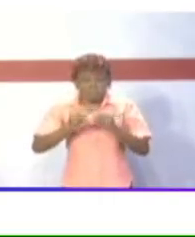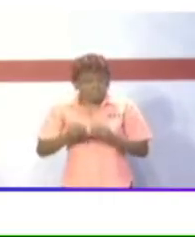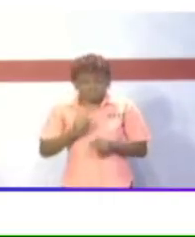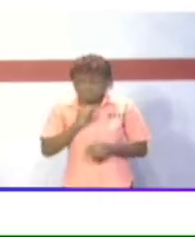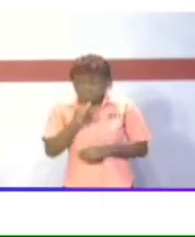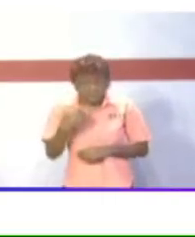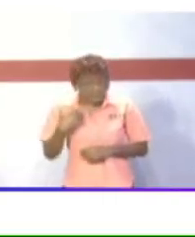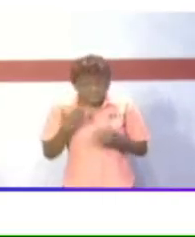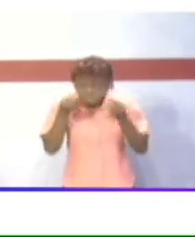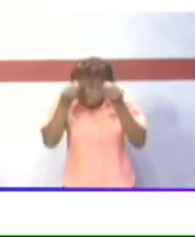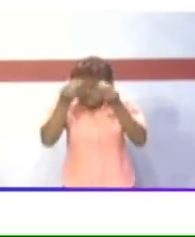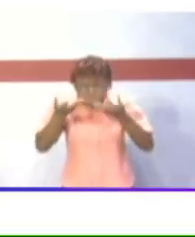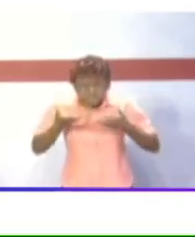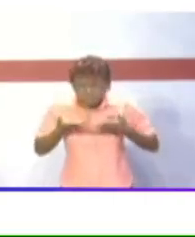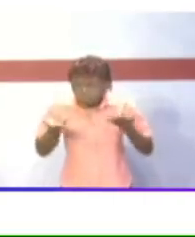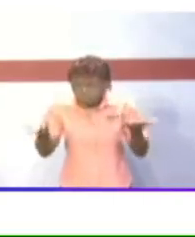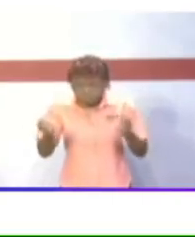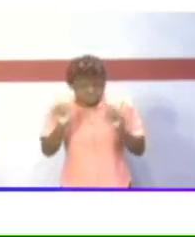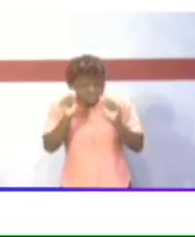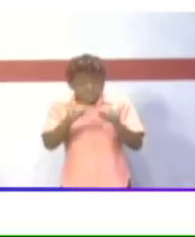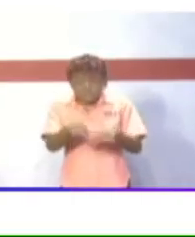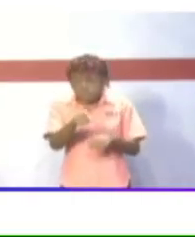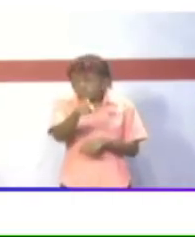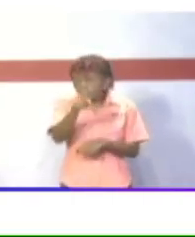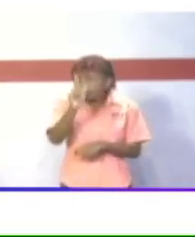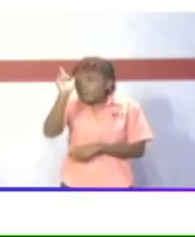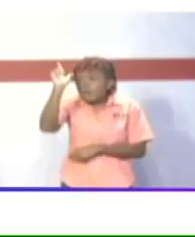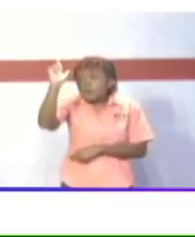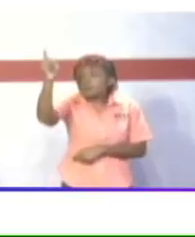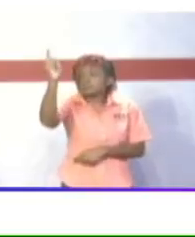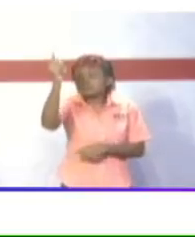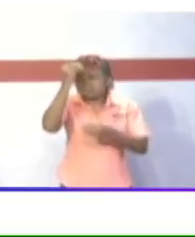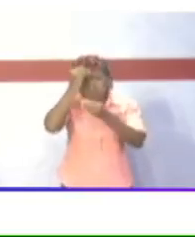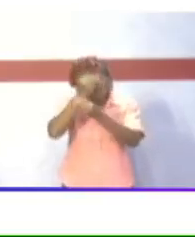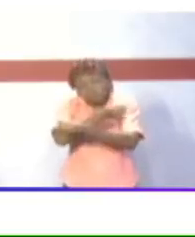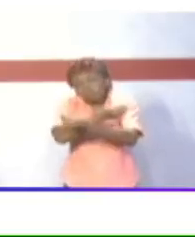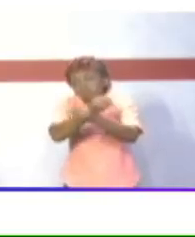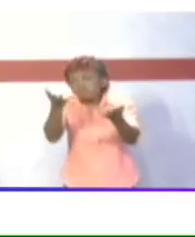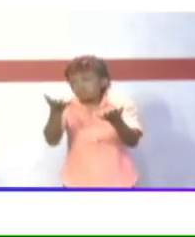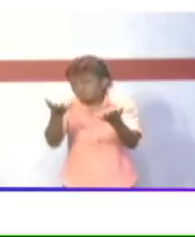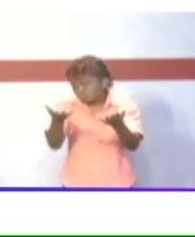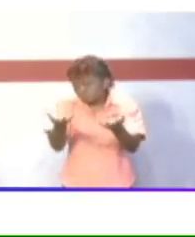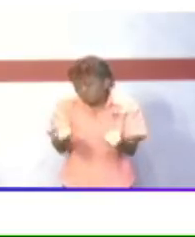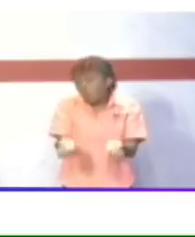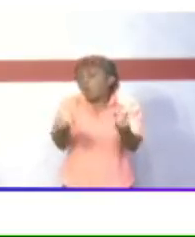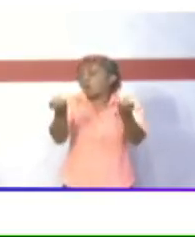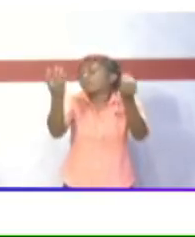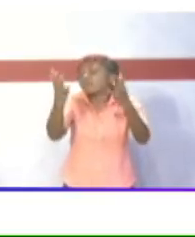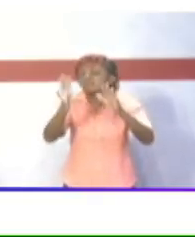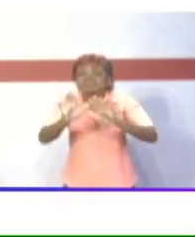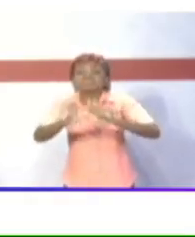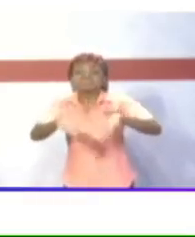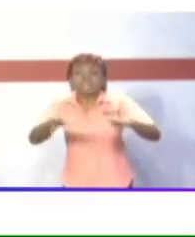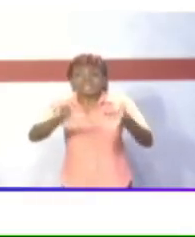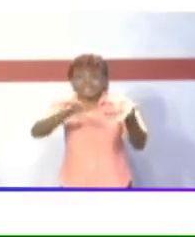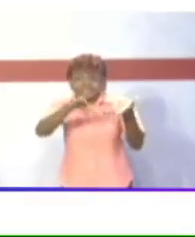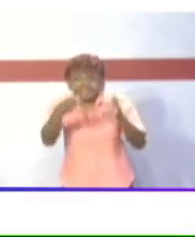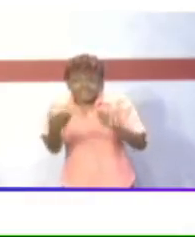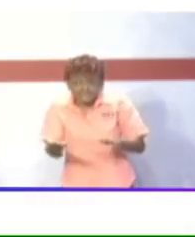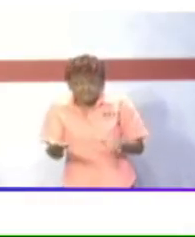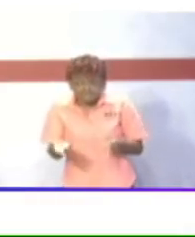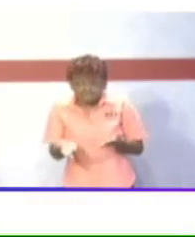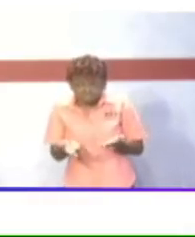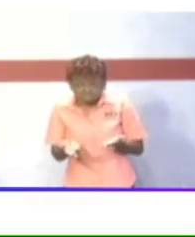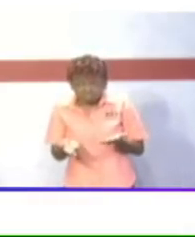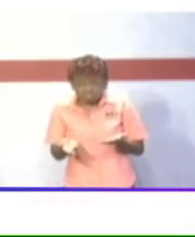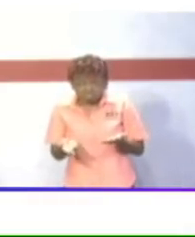can it be presented at a later date? Can we get that culmination of how many children have died since the start of the pandemic